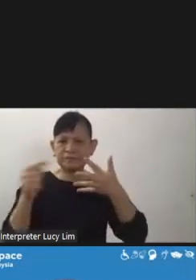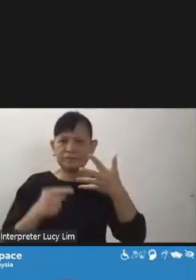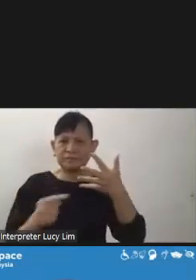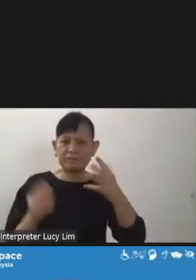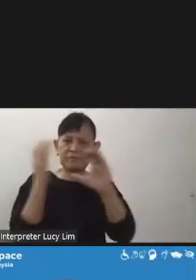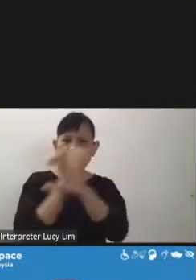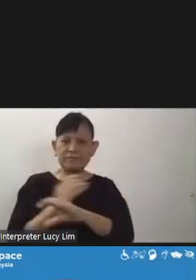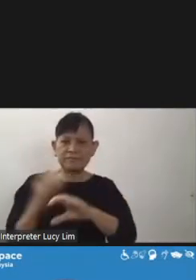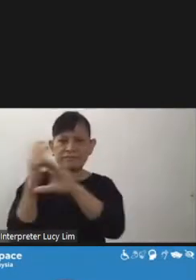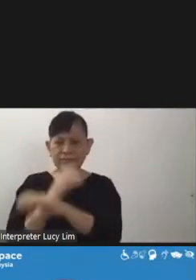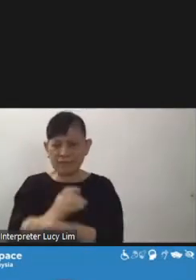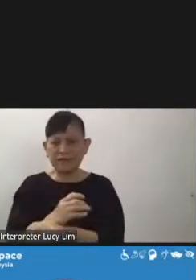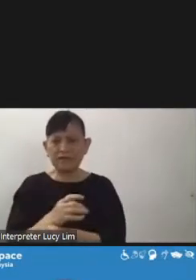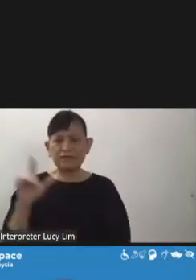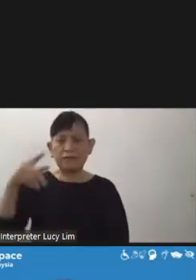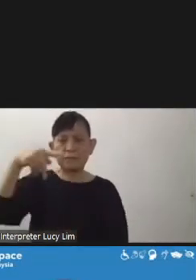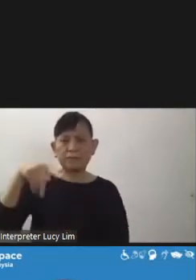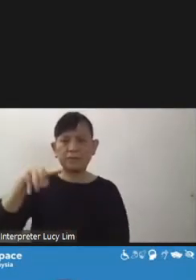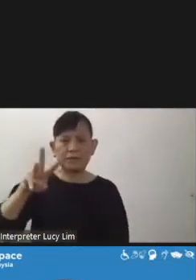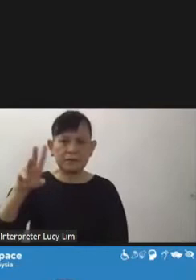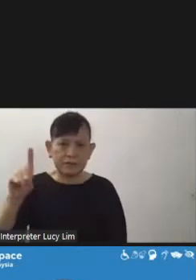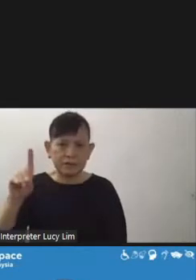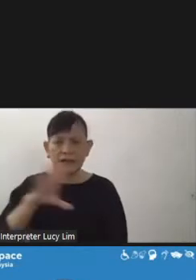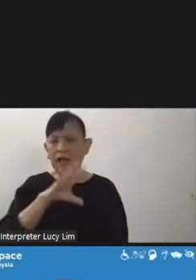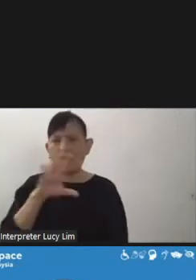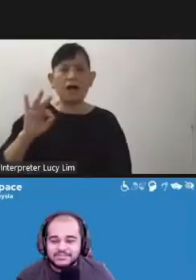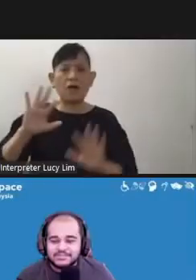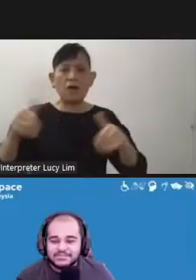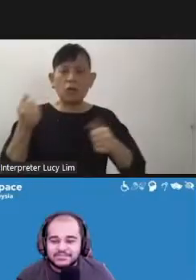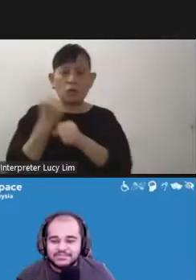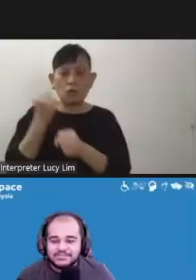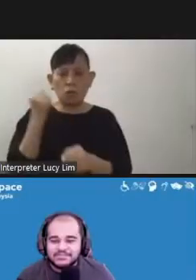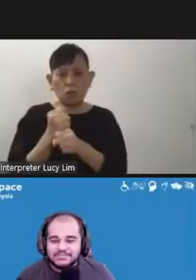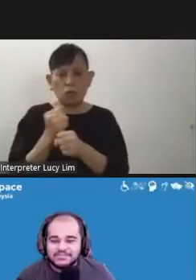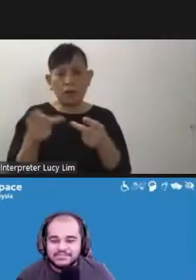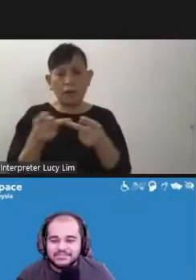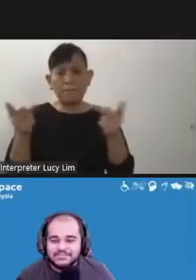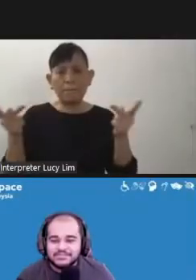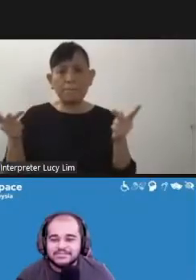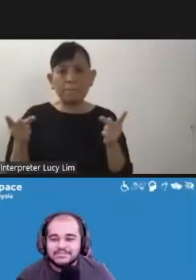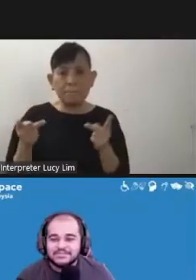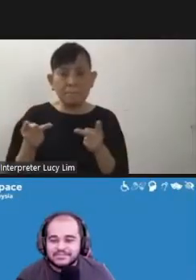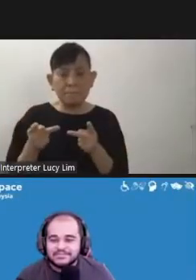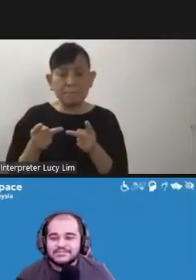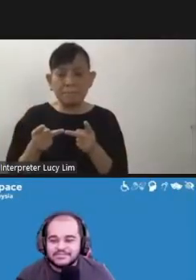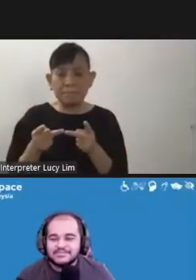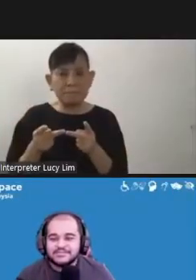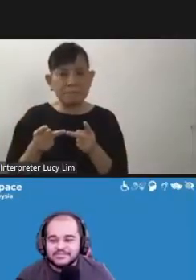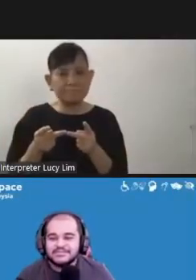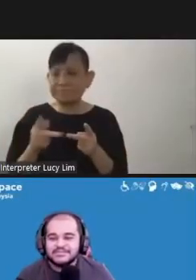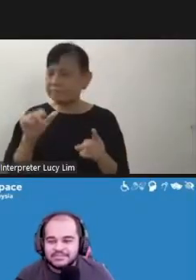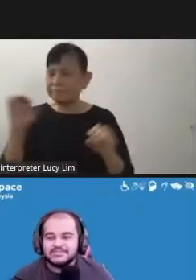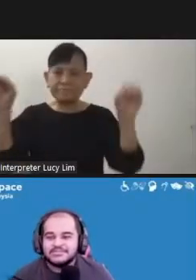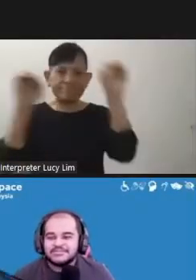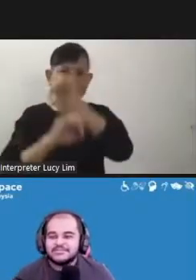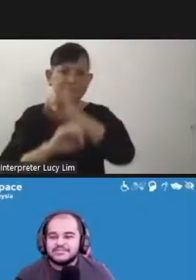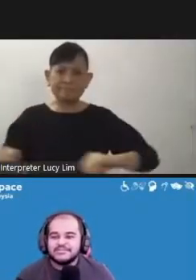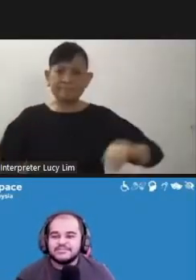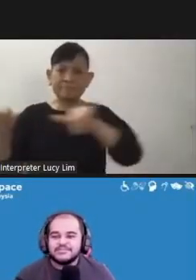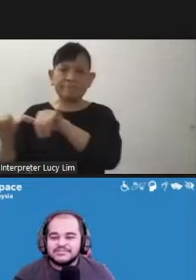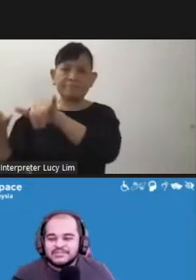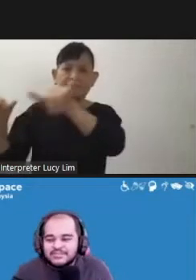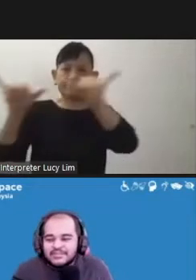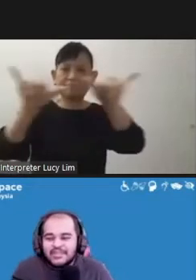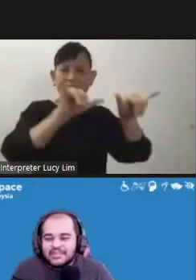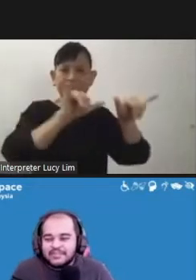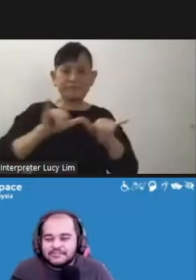with disabilities. You've also mentioned how workspaces are also sometimes, they don't adhere to these standards. And how do we